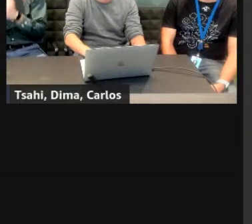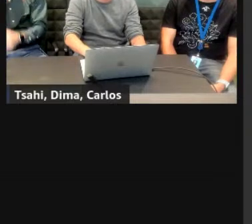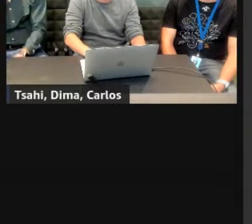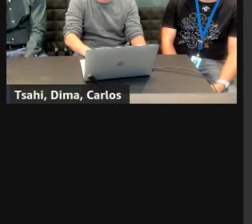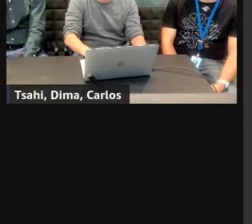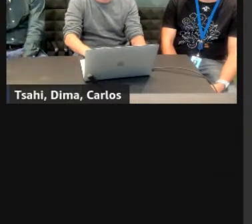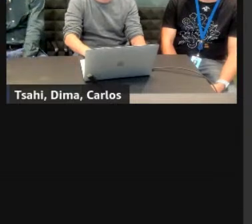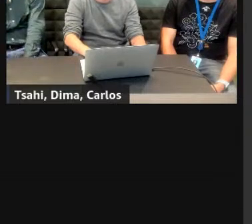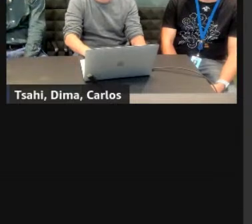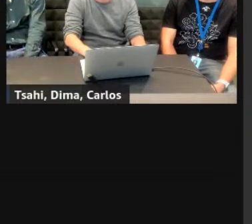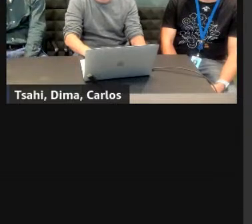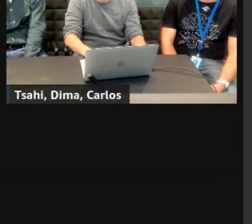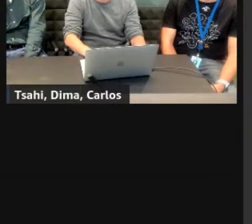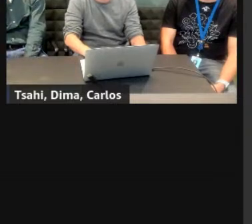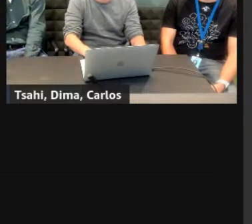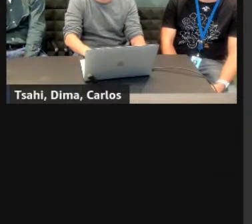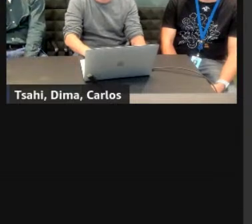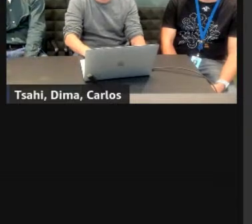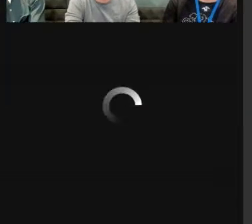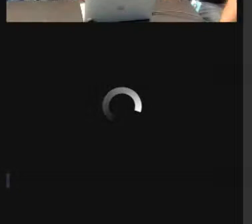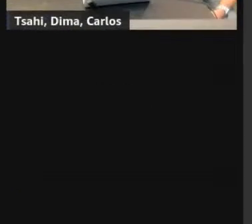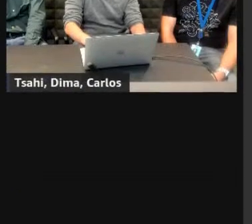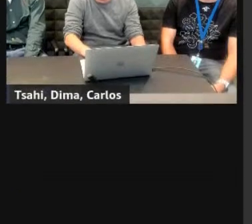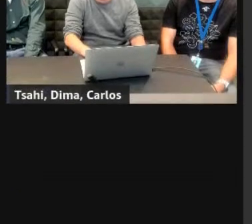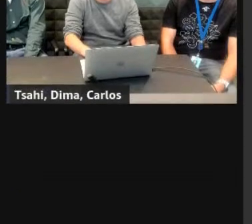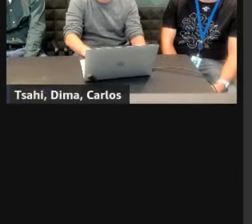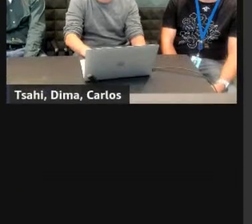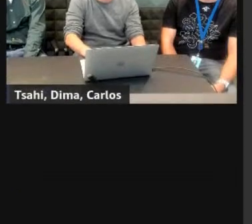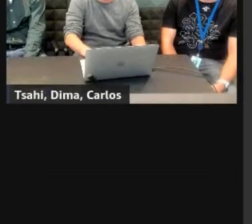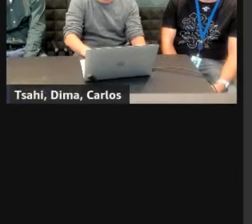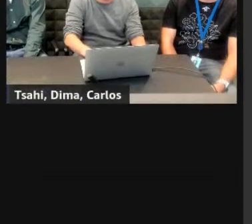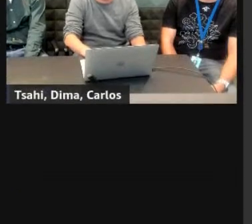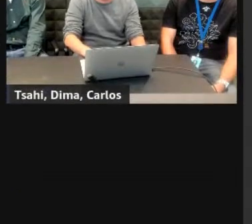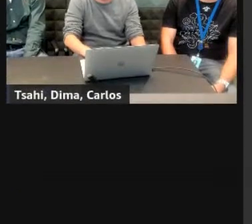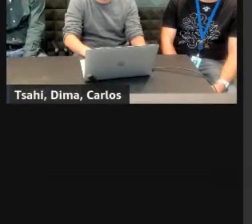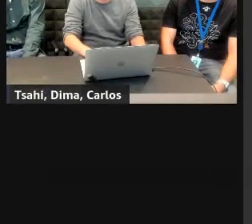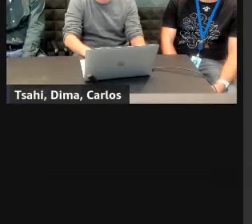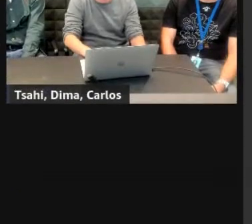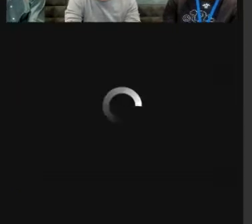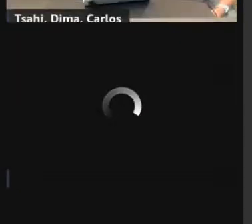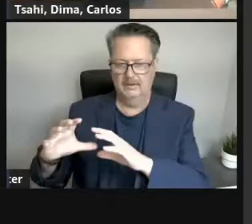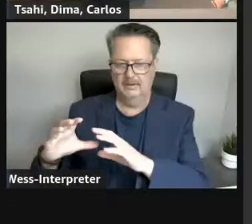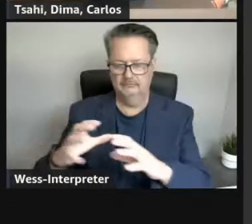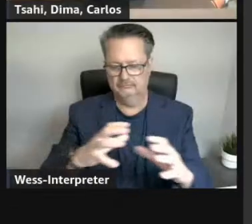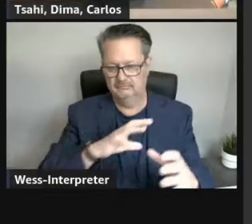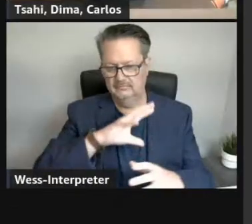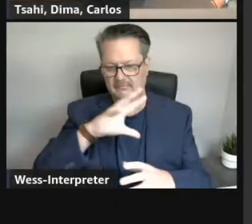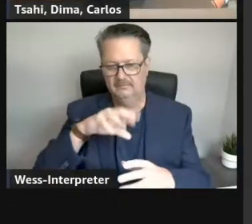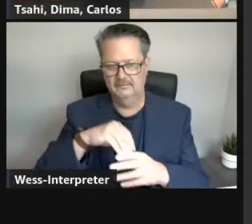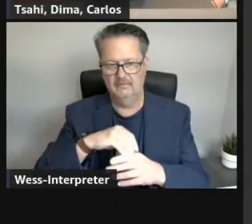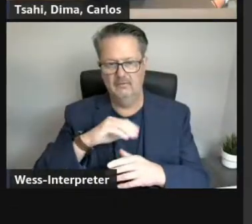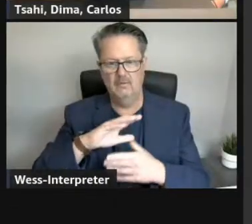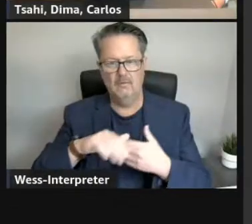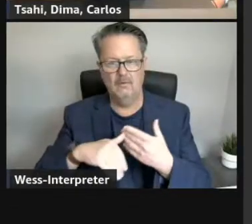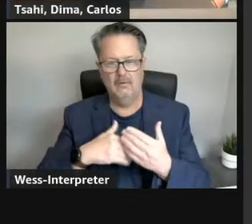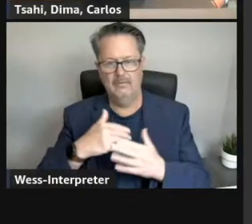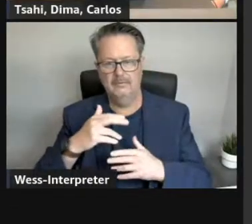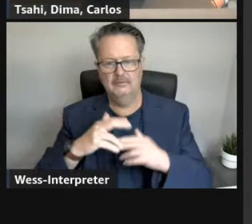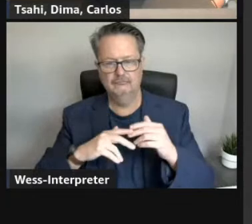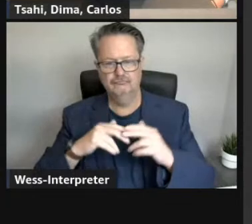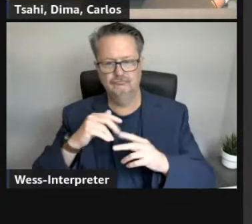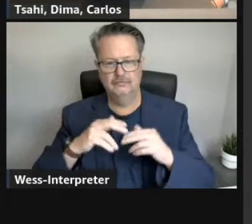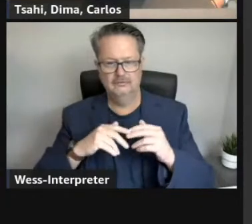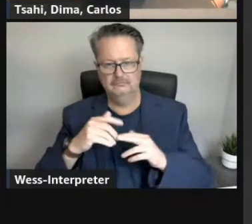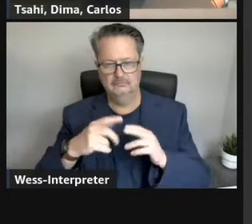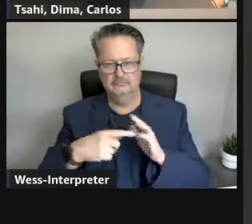import line, where we import the EKS Blueprints module, which contains all the constructs that are used here throughout the